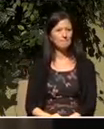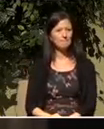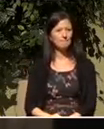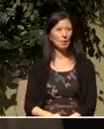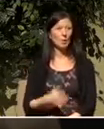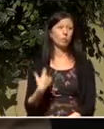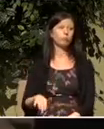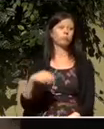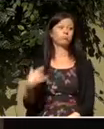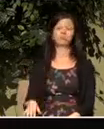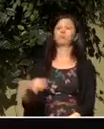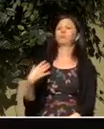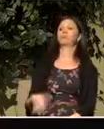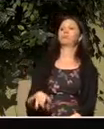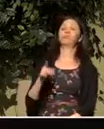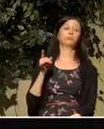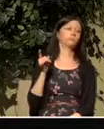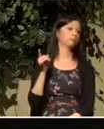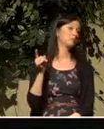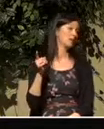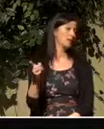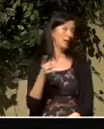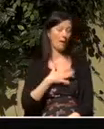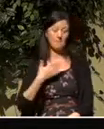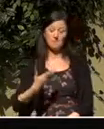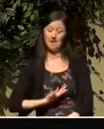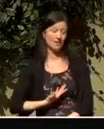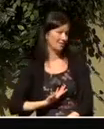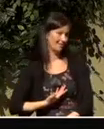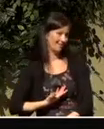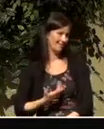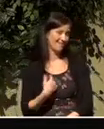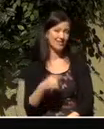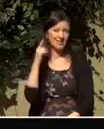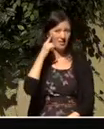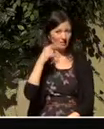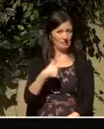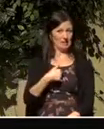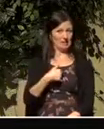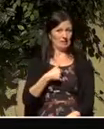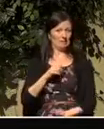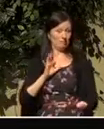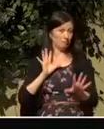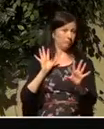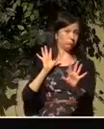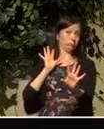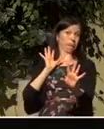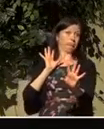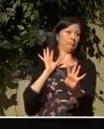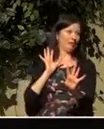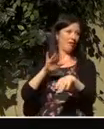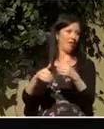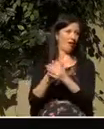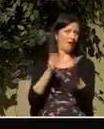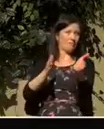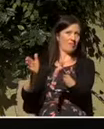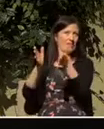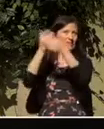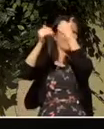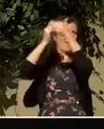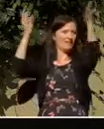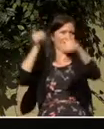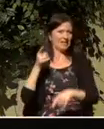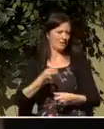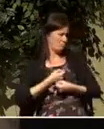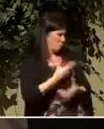Oh, did I get chewed out by him. You would have thought that I was standing against all the plans of heaven the way that he turned on